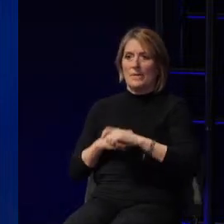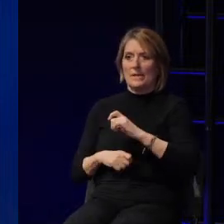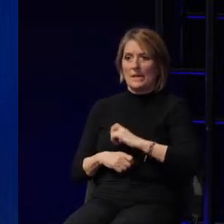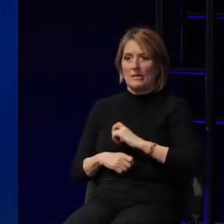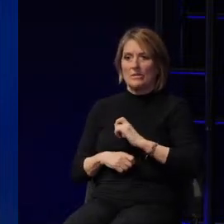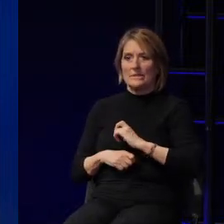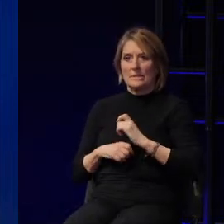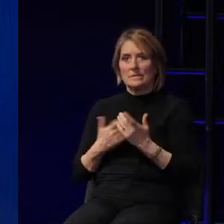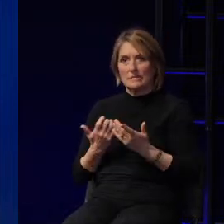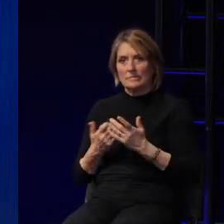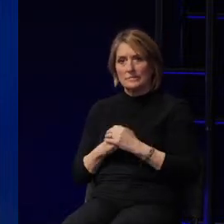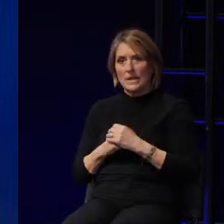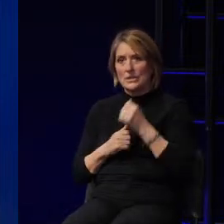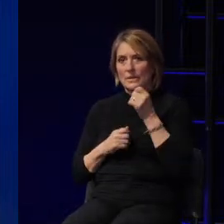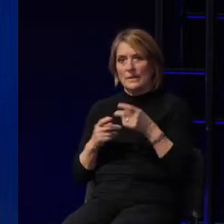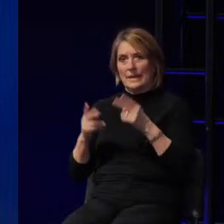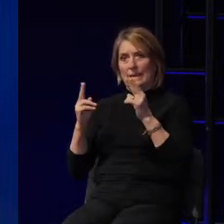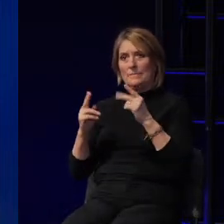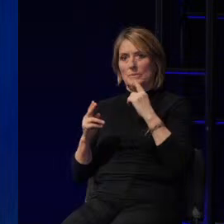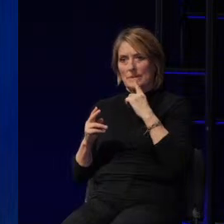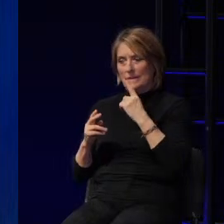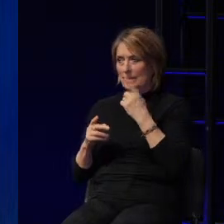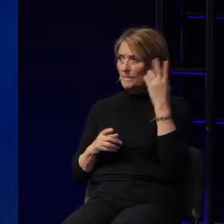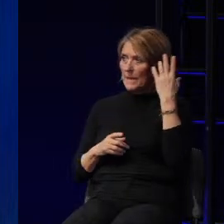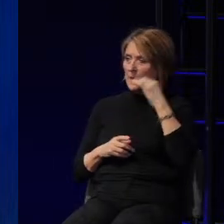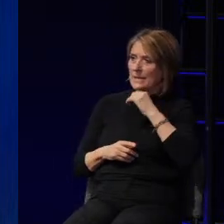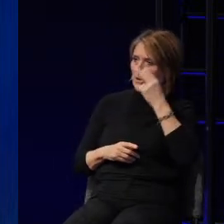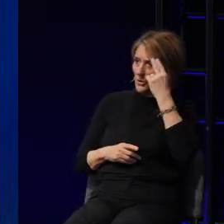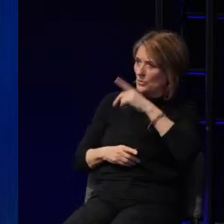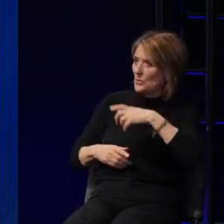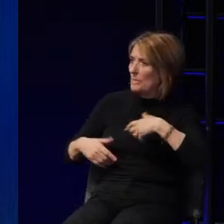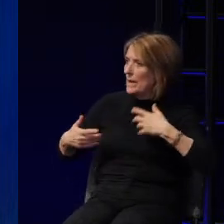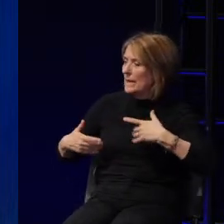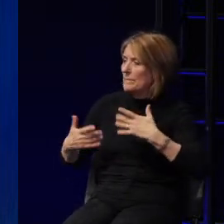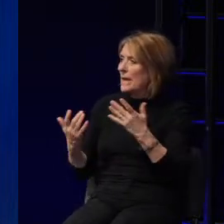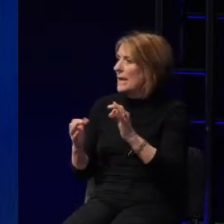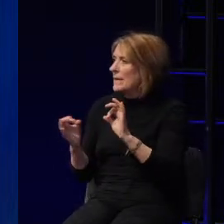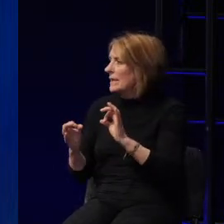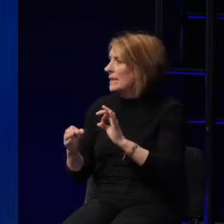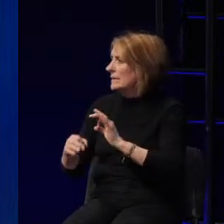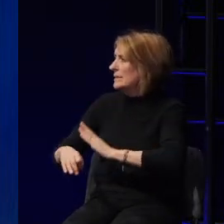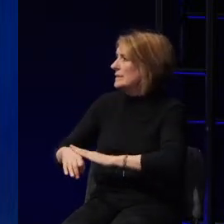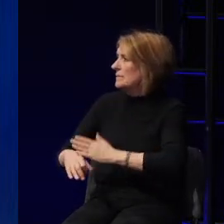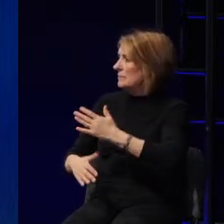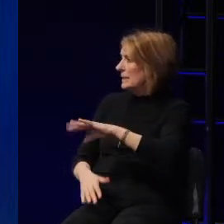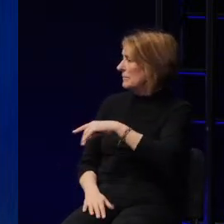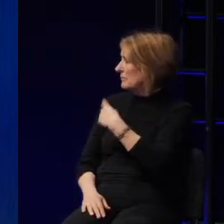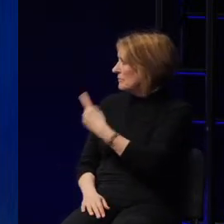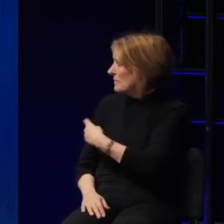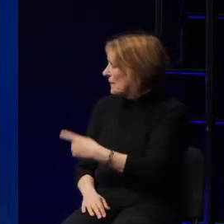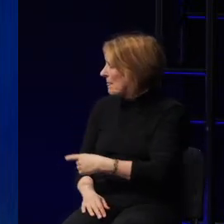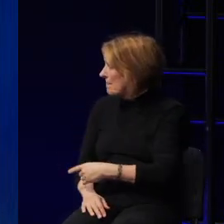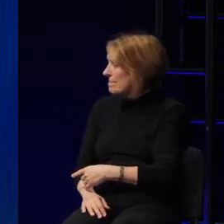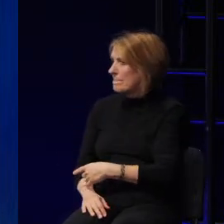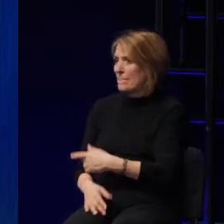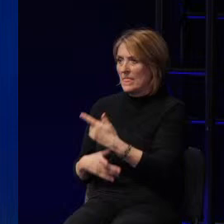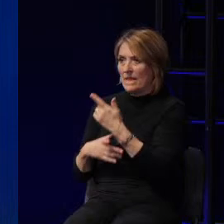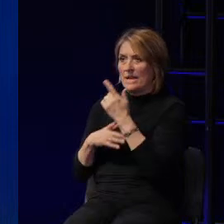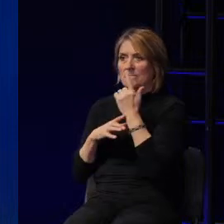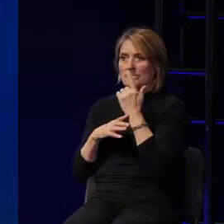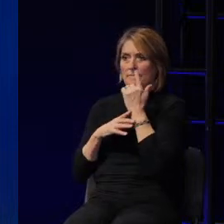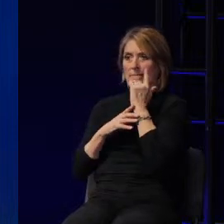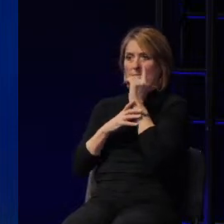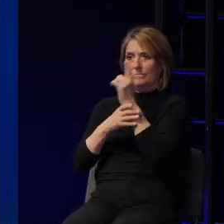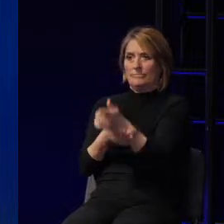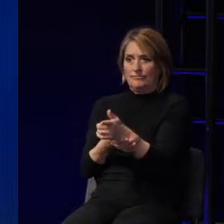Obviously, in the clip you showed, he called you a monkey, but are there any times where it's like where you pointed your camera